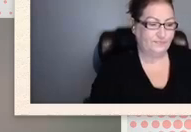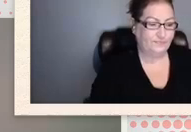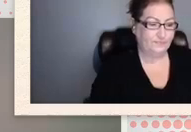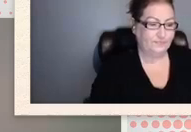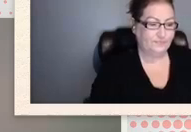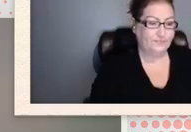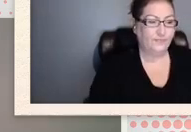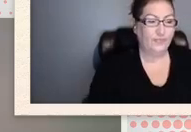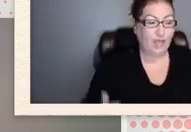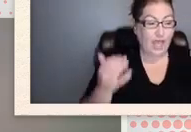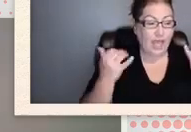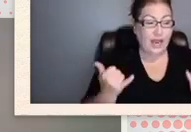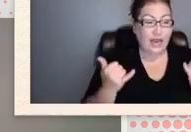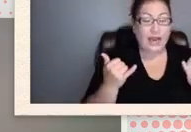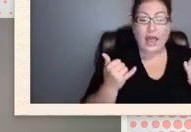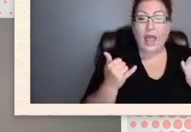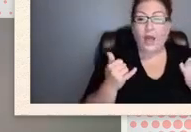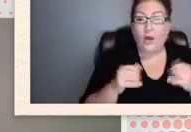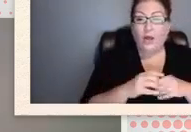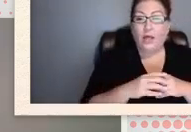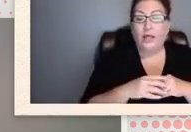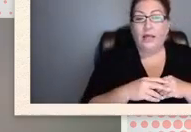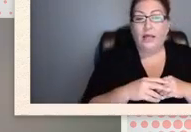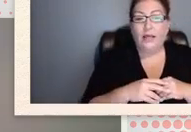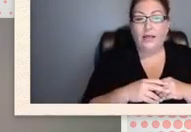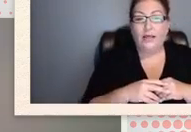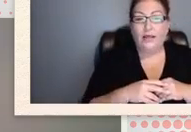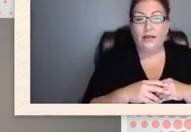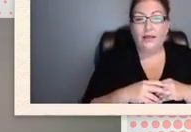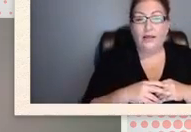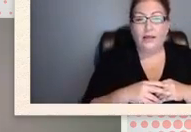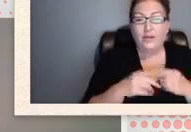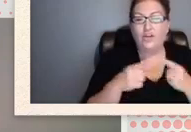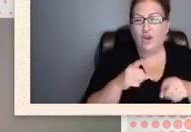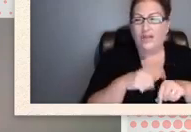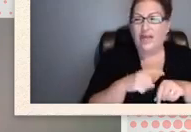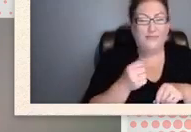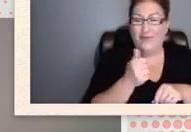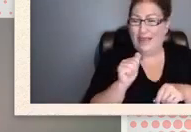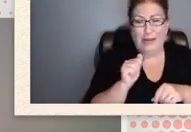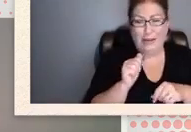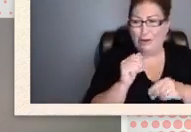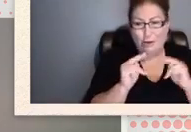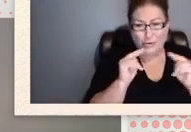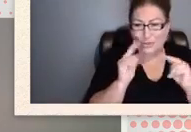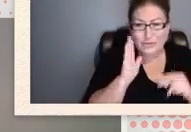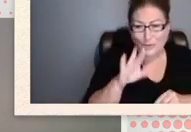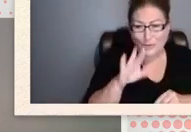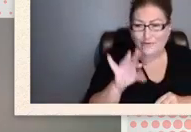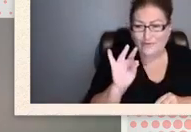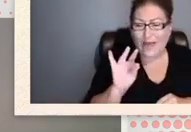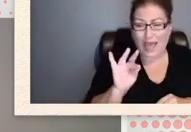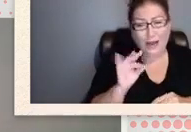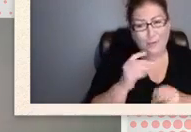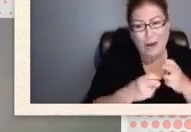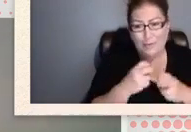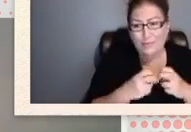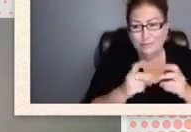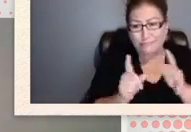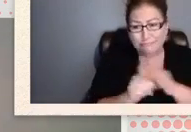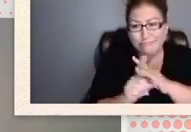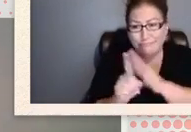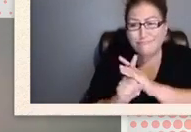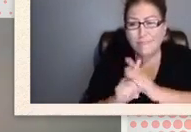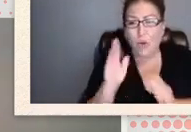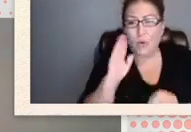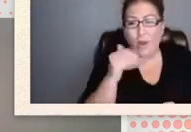Now, in the course of any negotiation, you're going to find problems. You're going to have